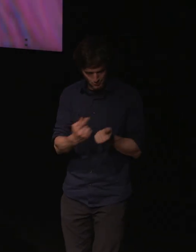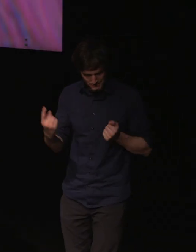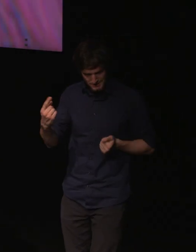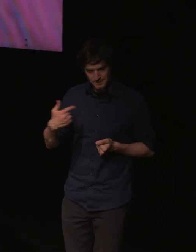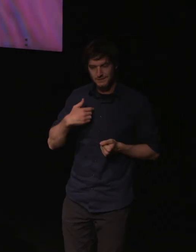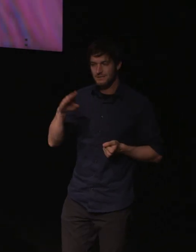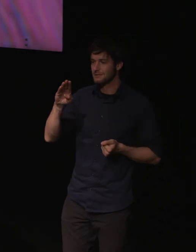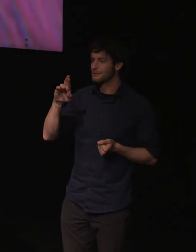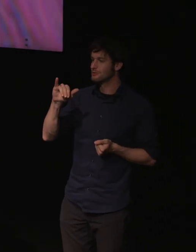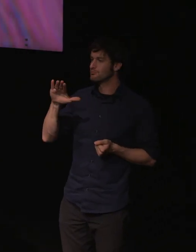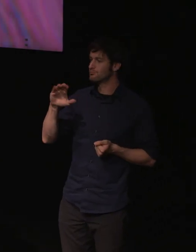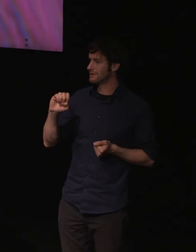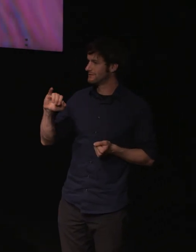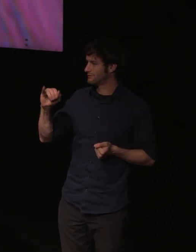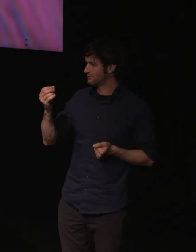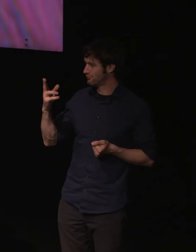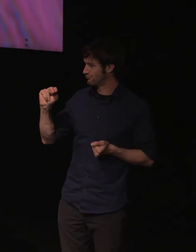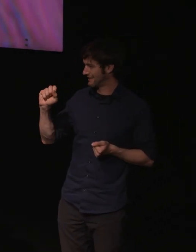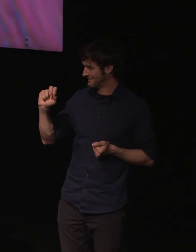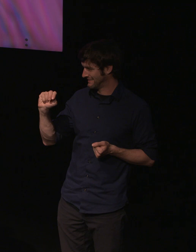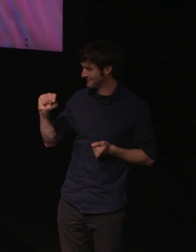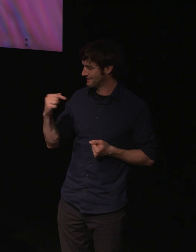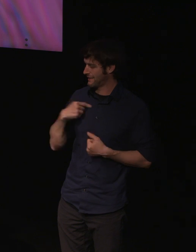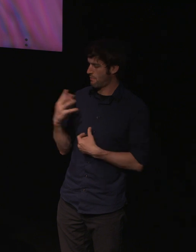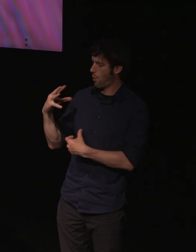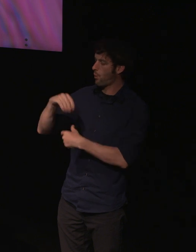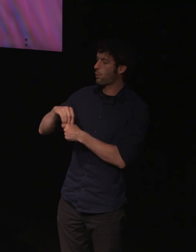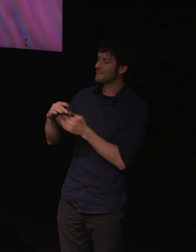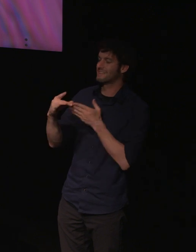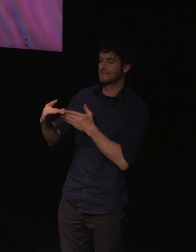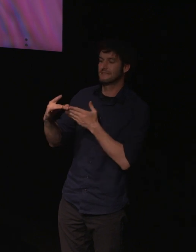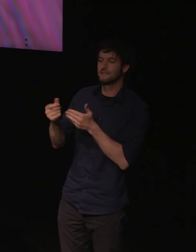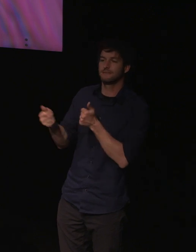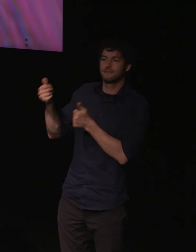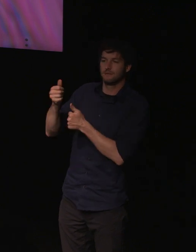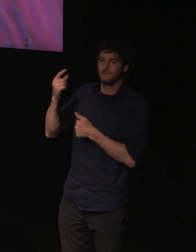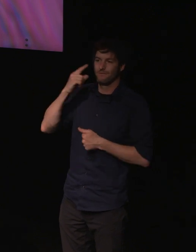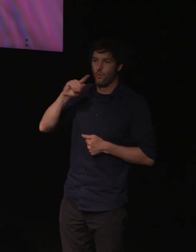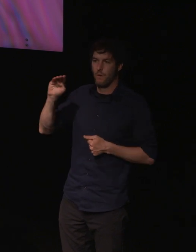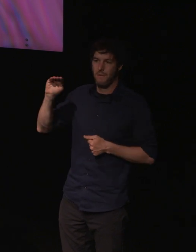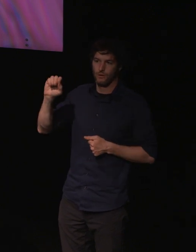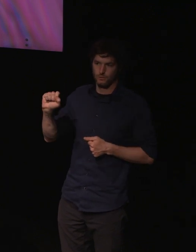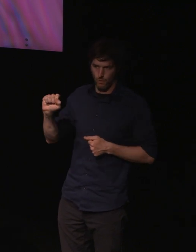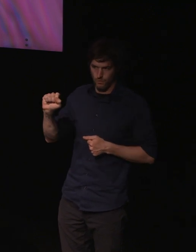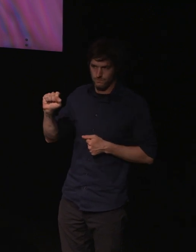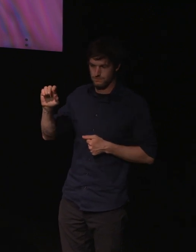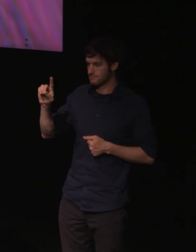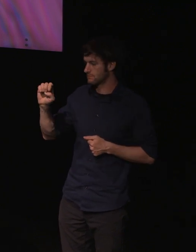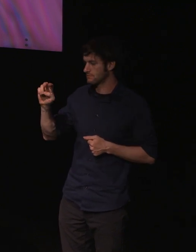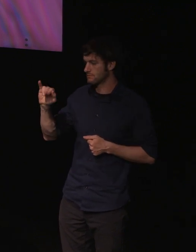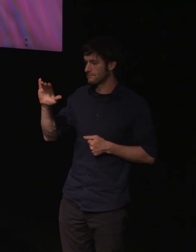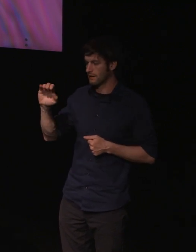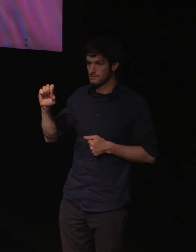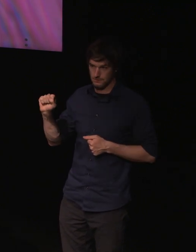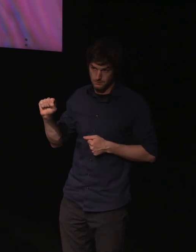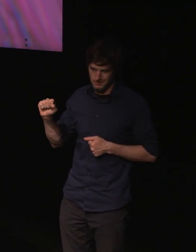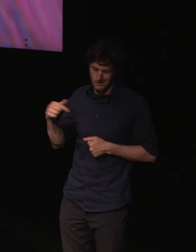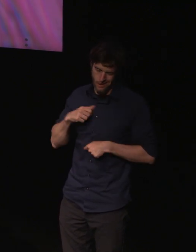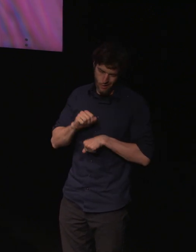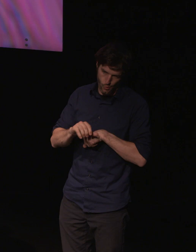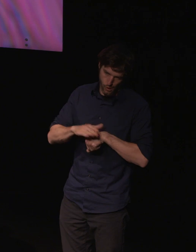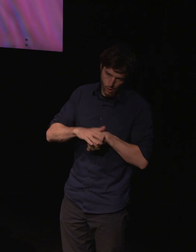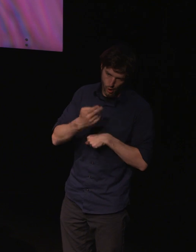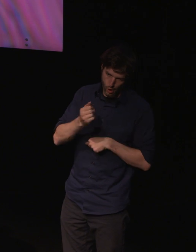I'm Bryce Johnson. I'm the inclusive lead for Microsoft devices, so I get to work on hardware accessibility. And you know, I